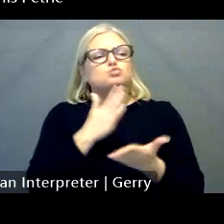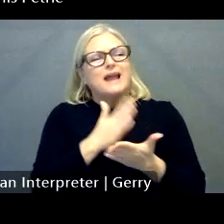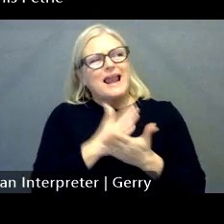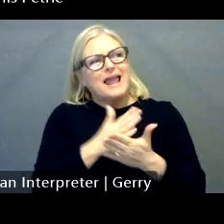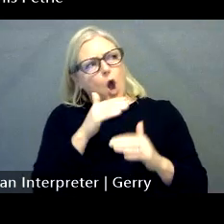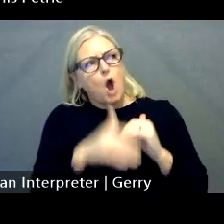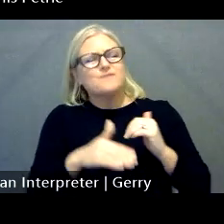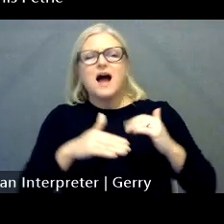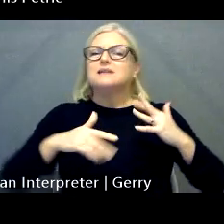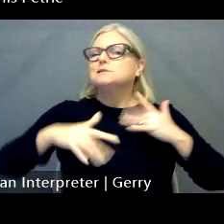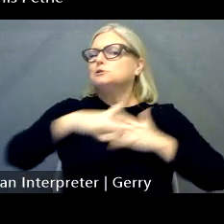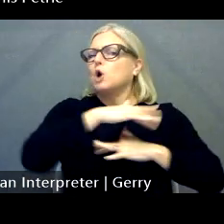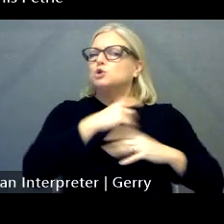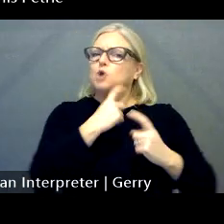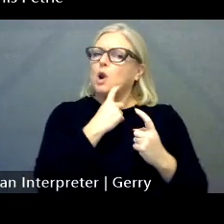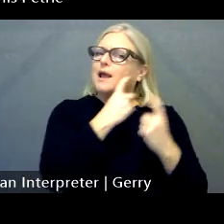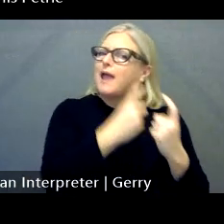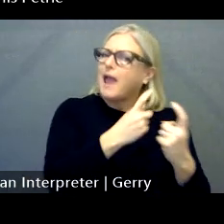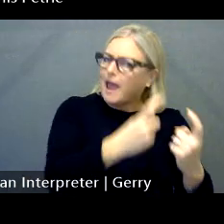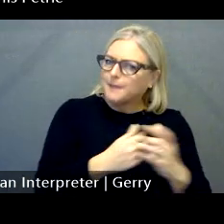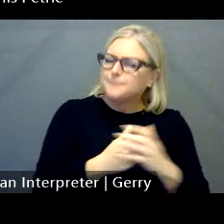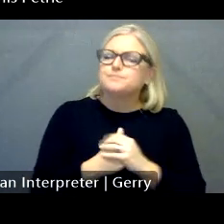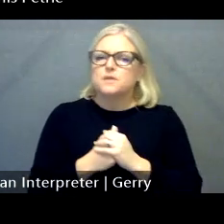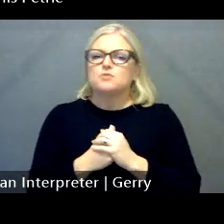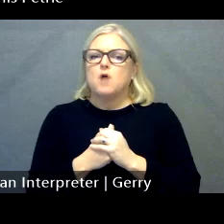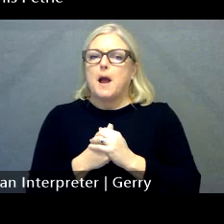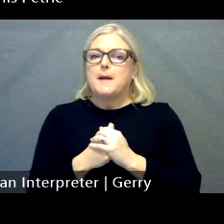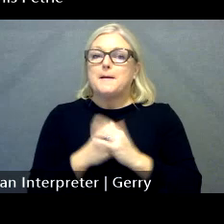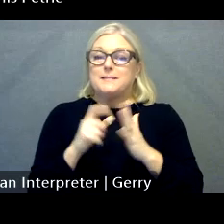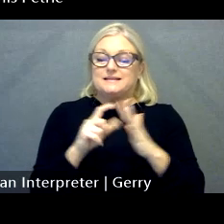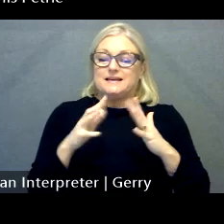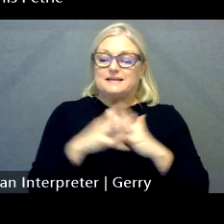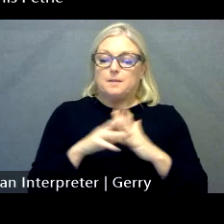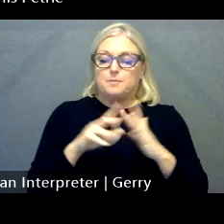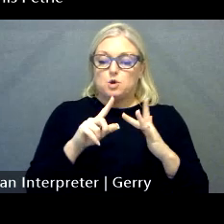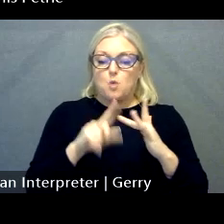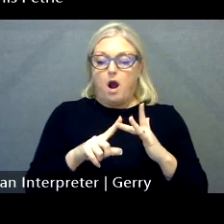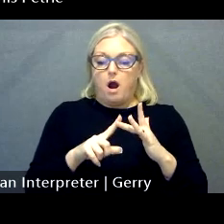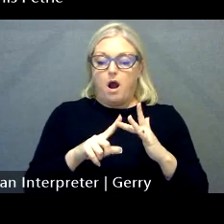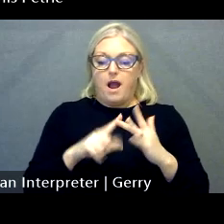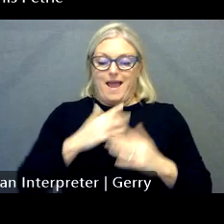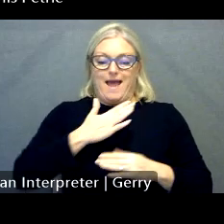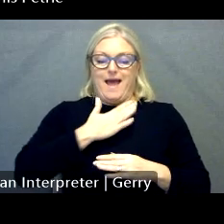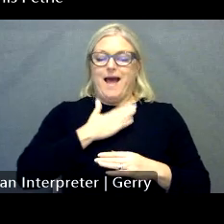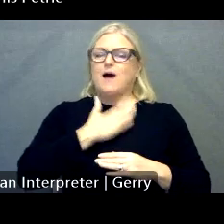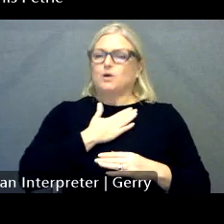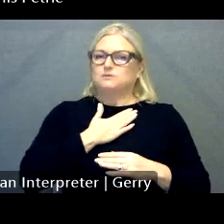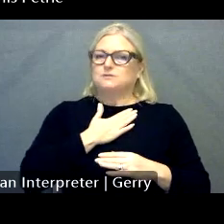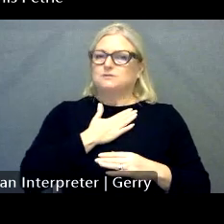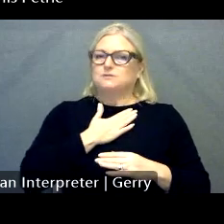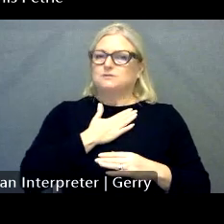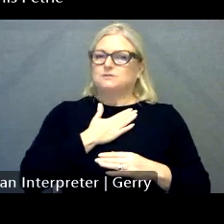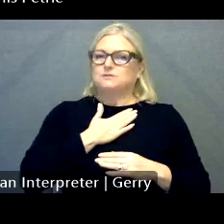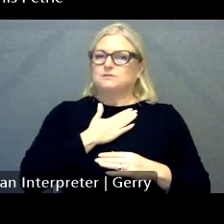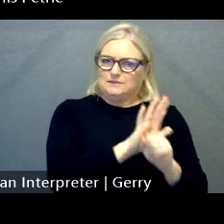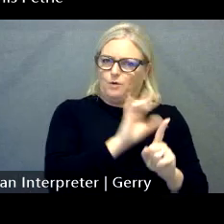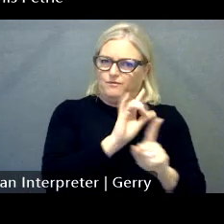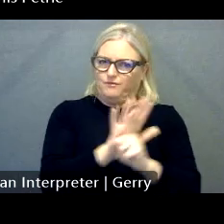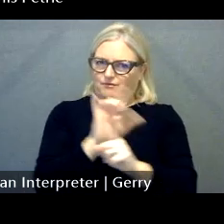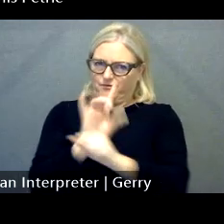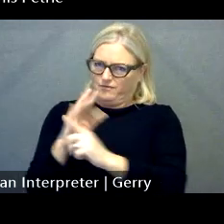Wellbeing Index is more about the subjective well-being global measure. So how do we know that? So we've done some exploratory